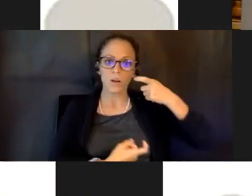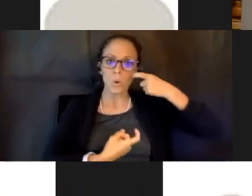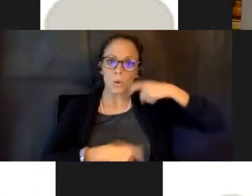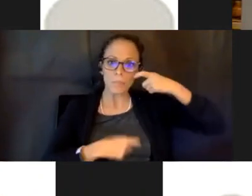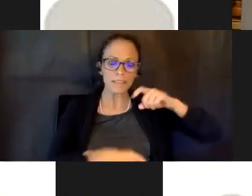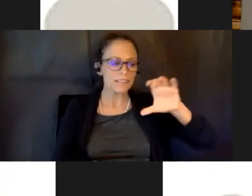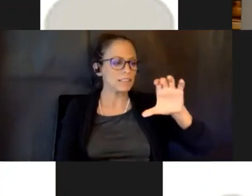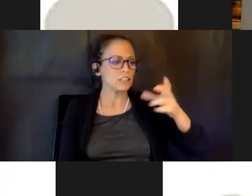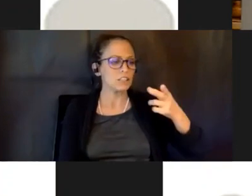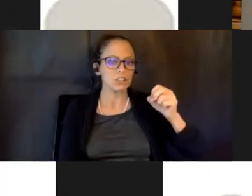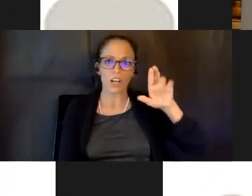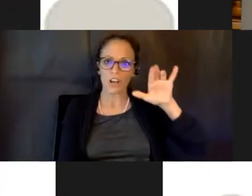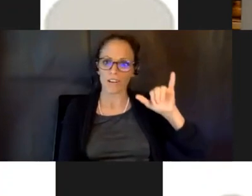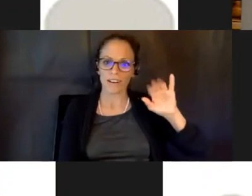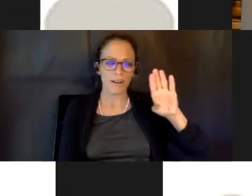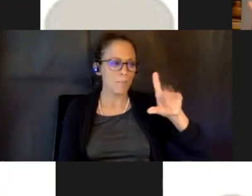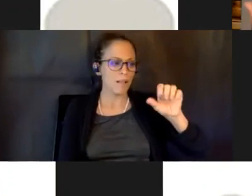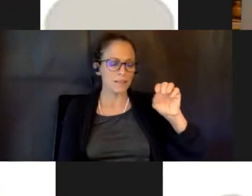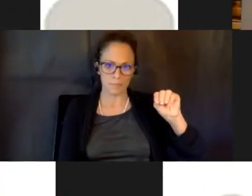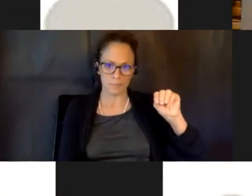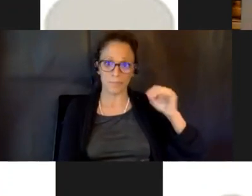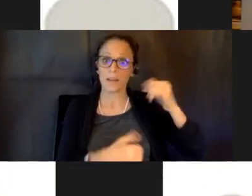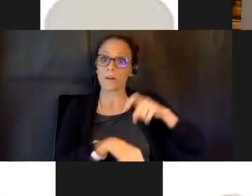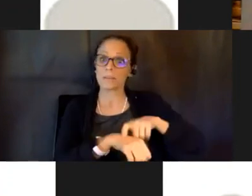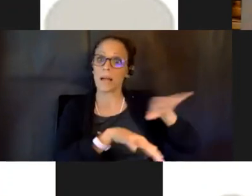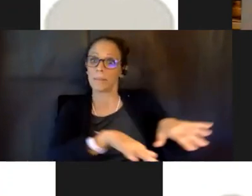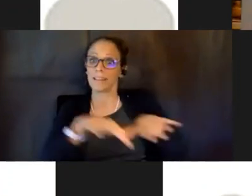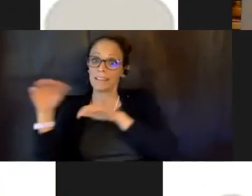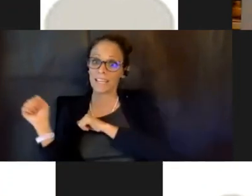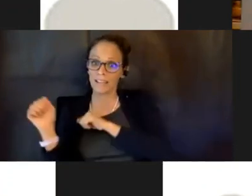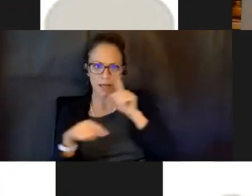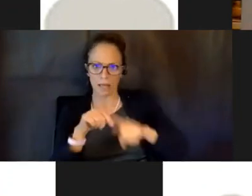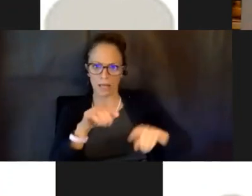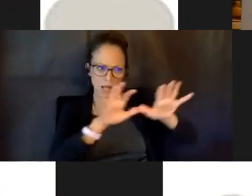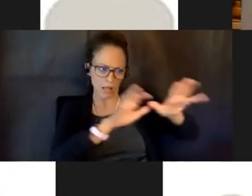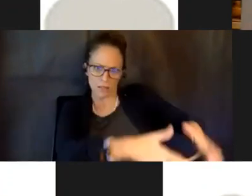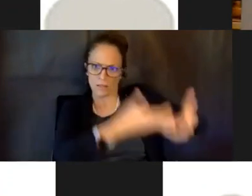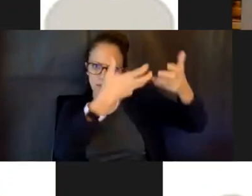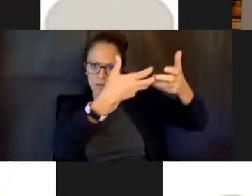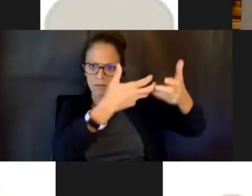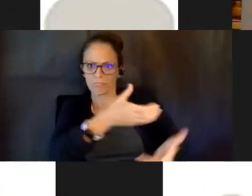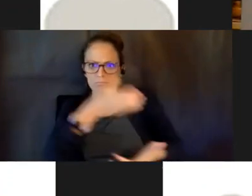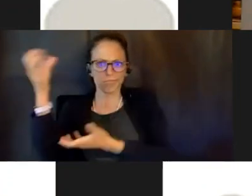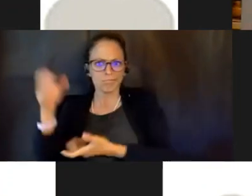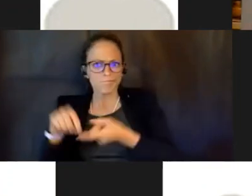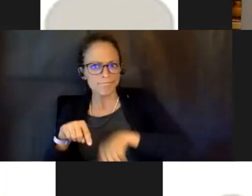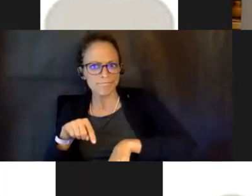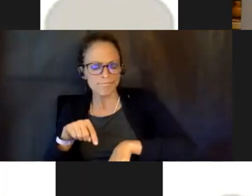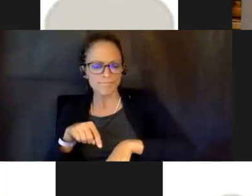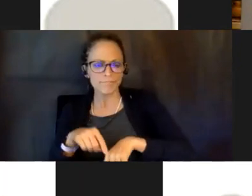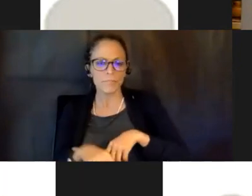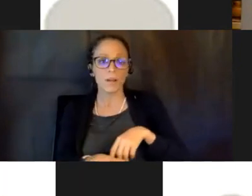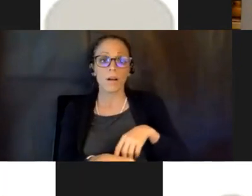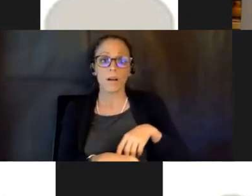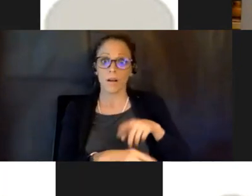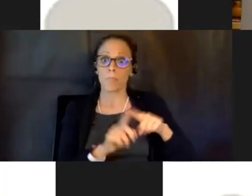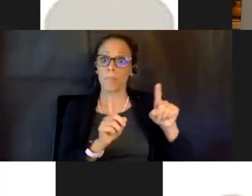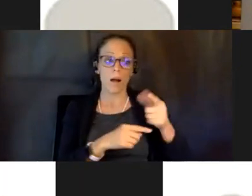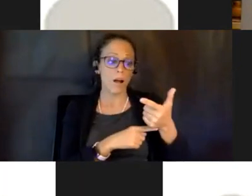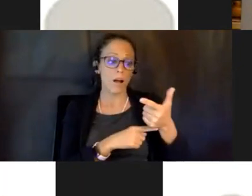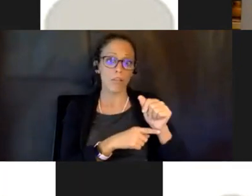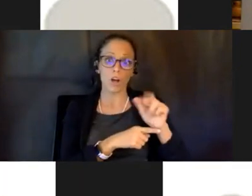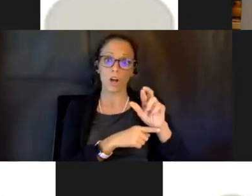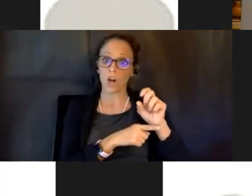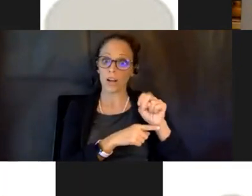left, they couldn't take the tree with them, obviously, right? It's embedded in there. And the New York Botanical Garden said, you know, we can get permission from the land